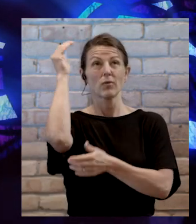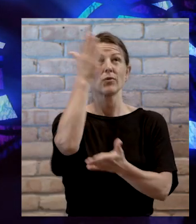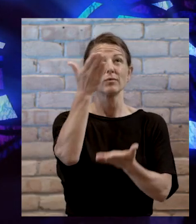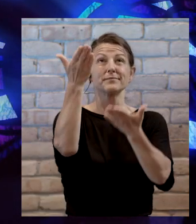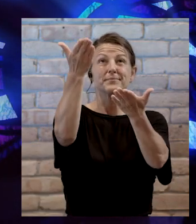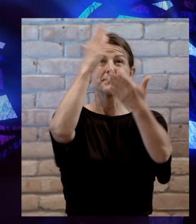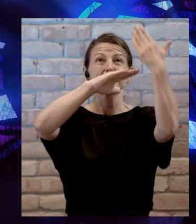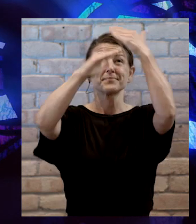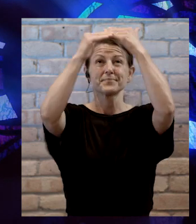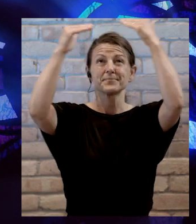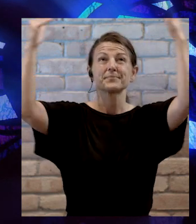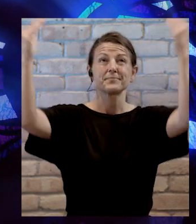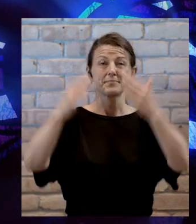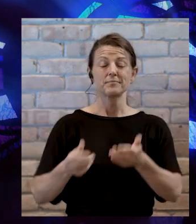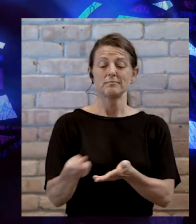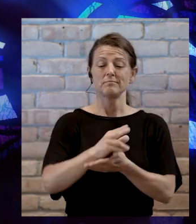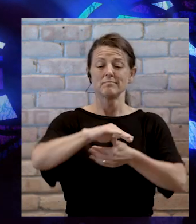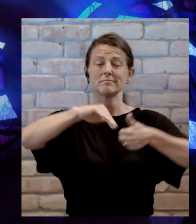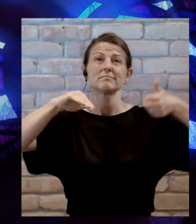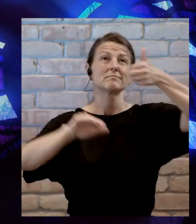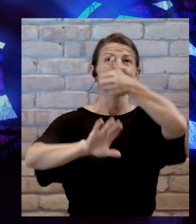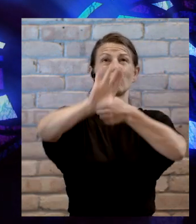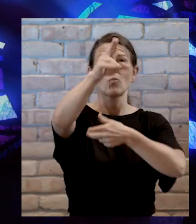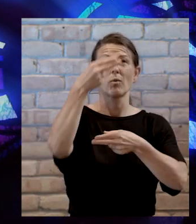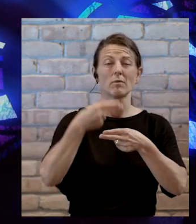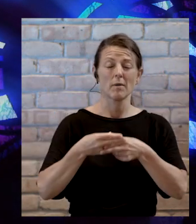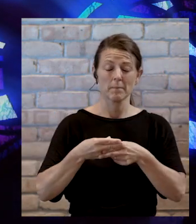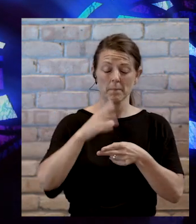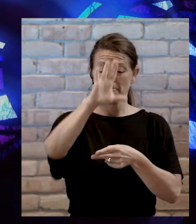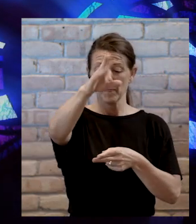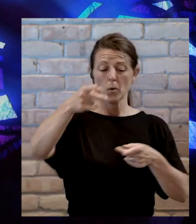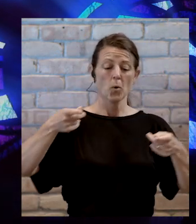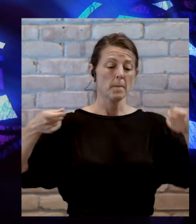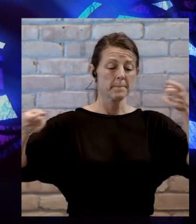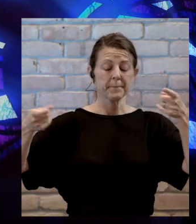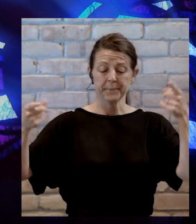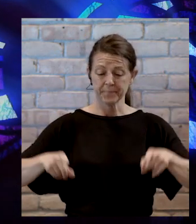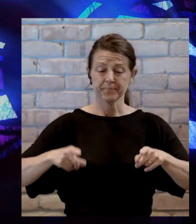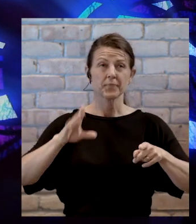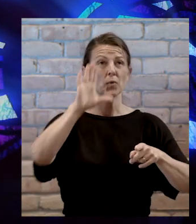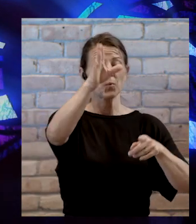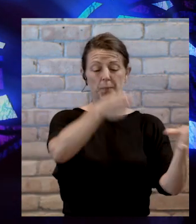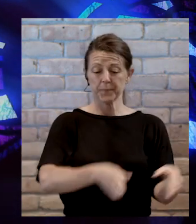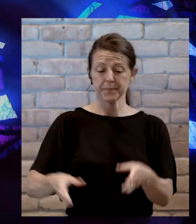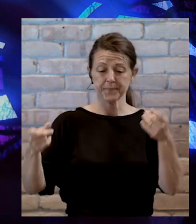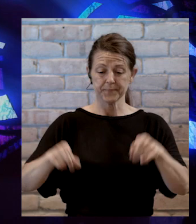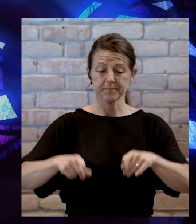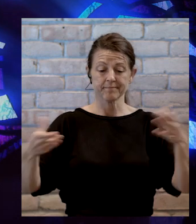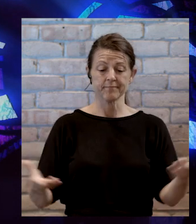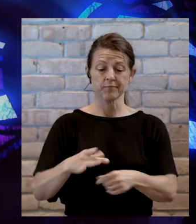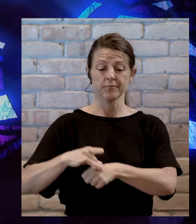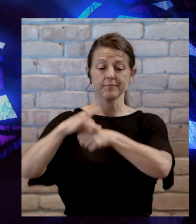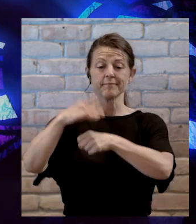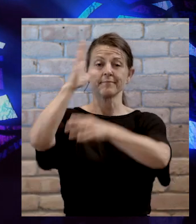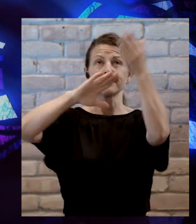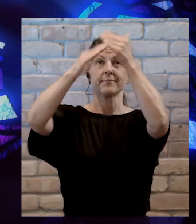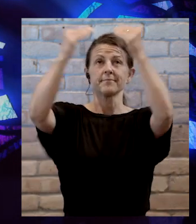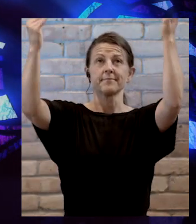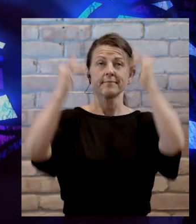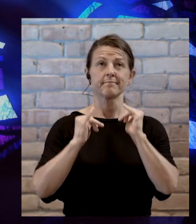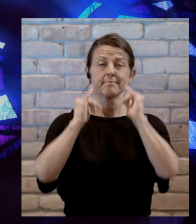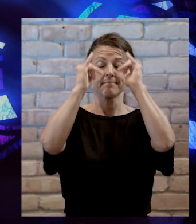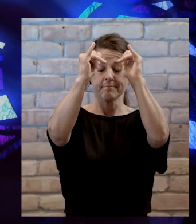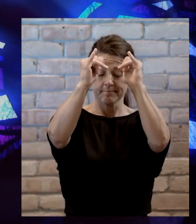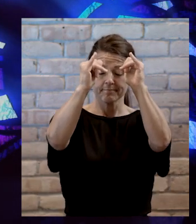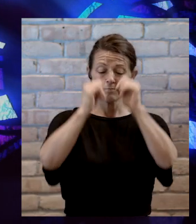who art in heaven, hallowed be thy name. Thy kingdom come, thy will be done, on earth as it is in